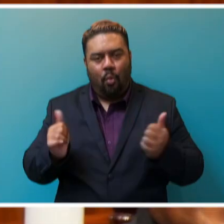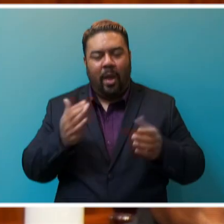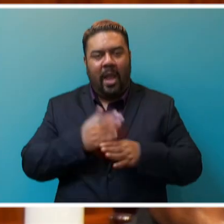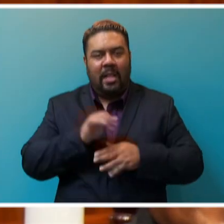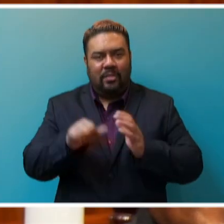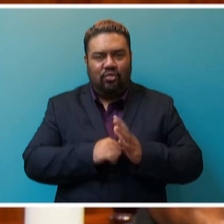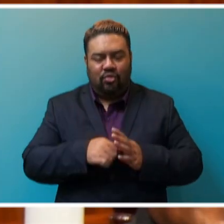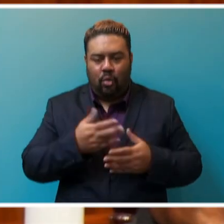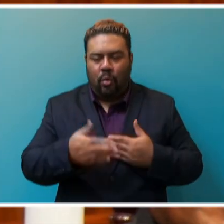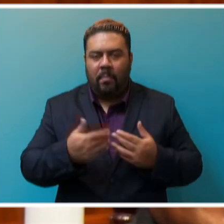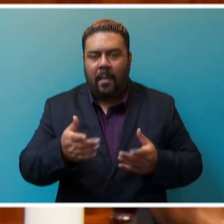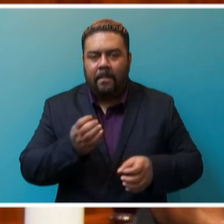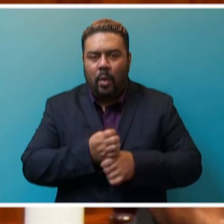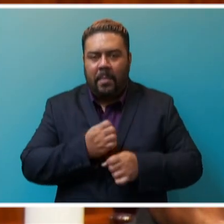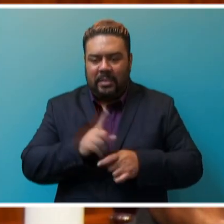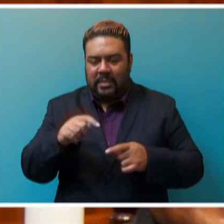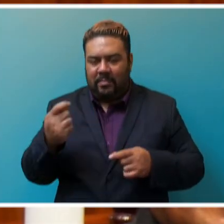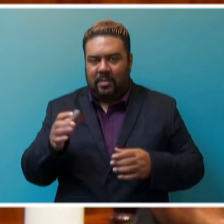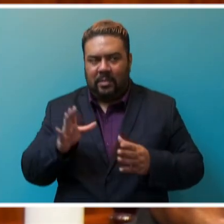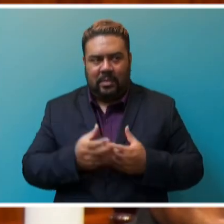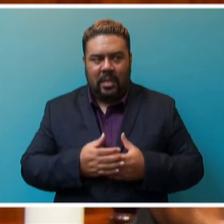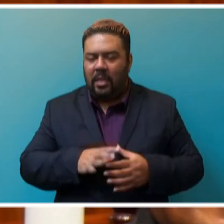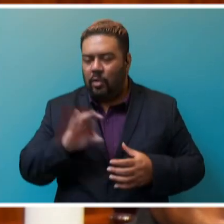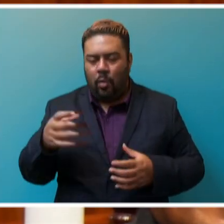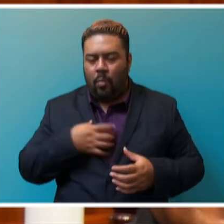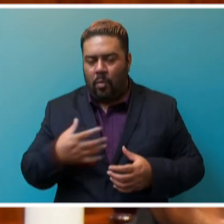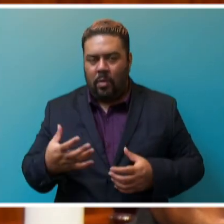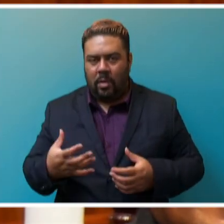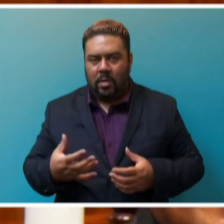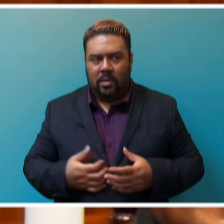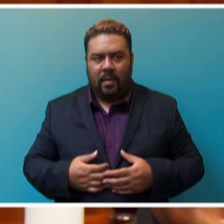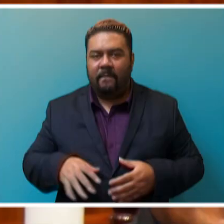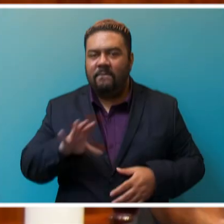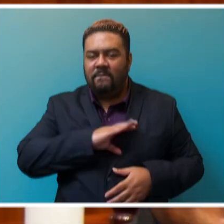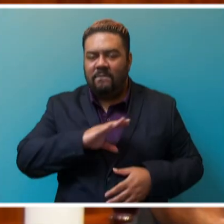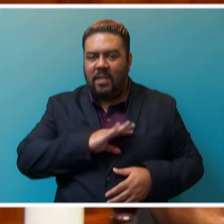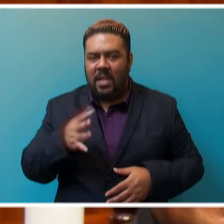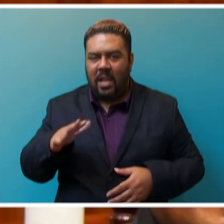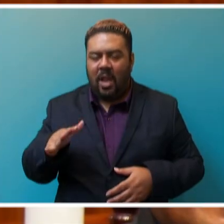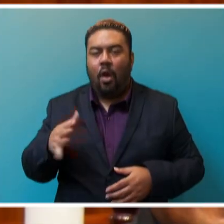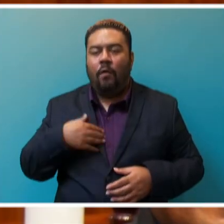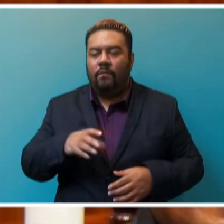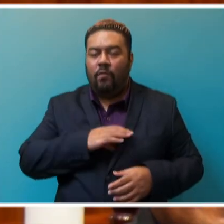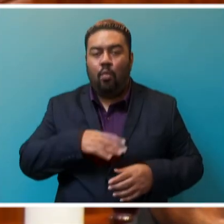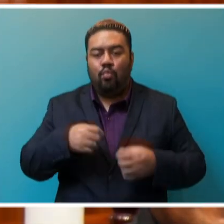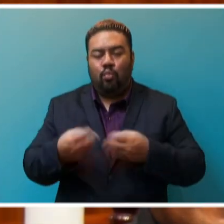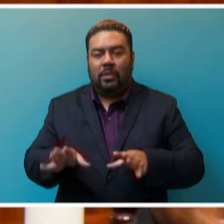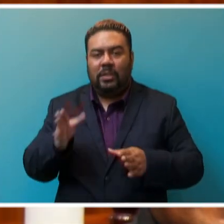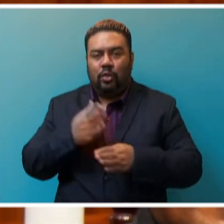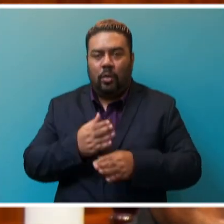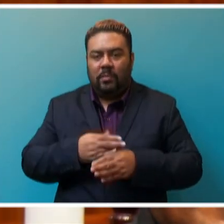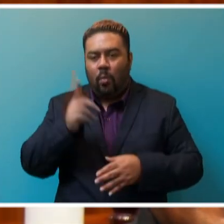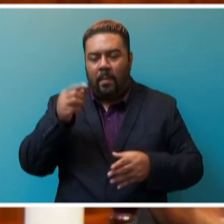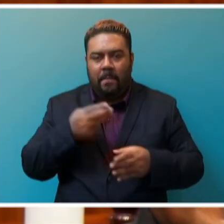and conditions. Mr. Speaker, said there is no longer the fear of losing their job at a month's